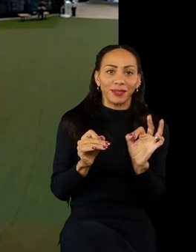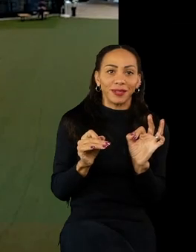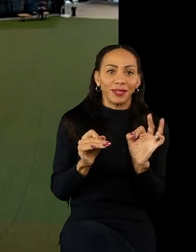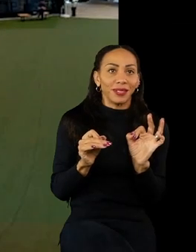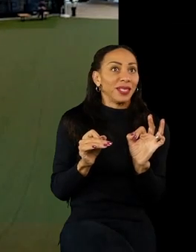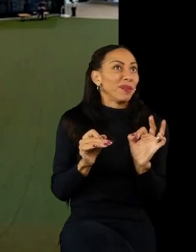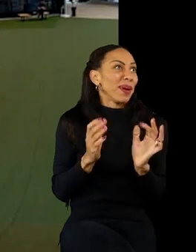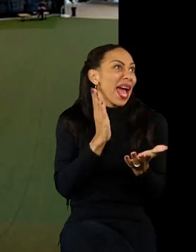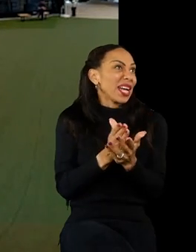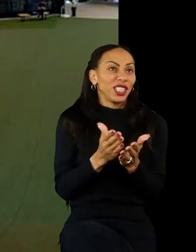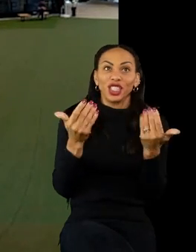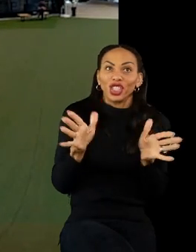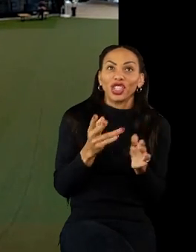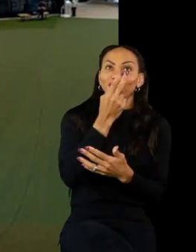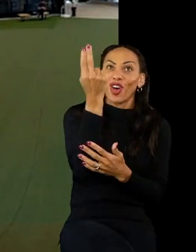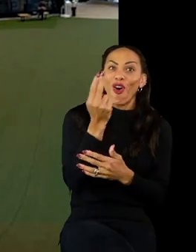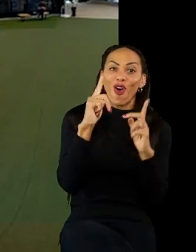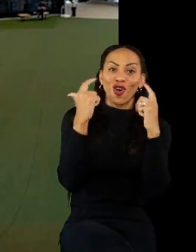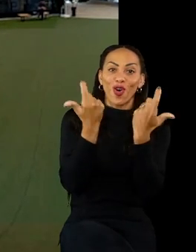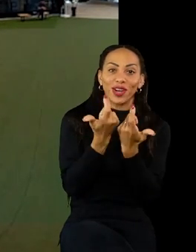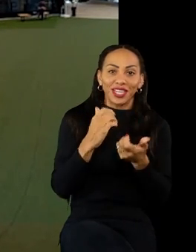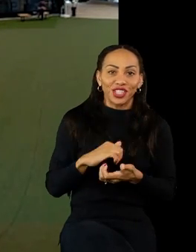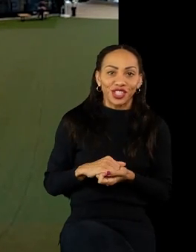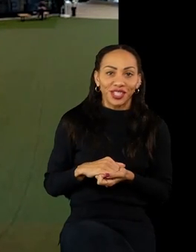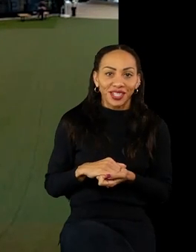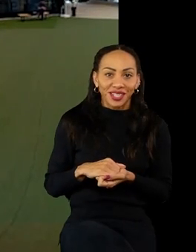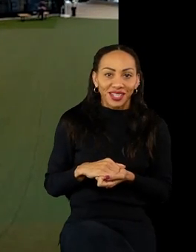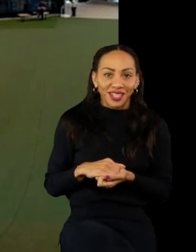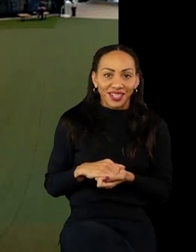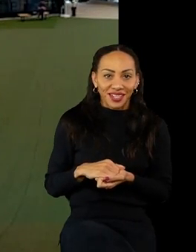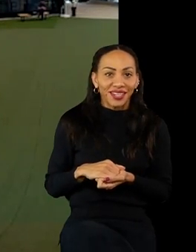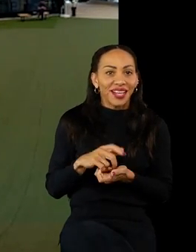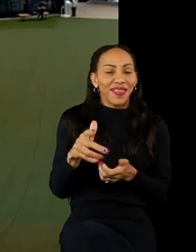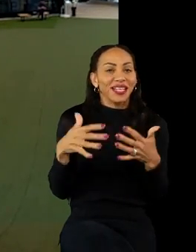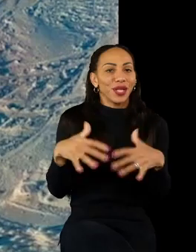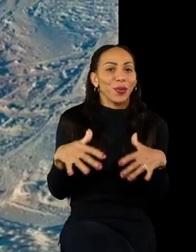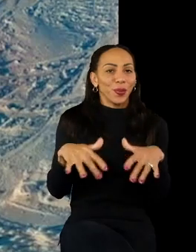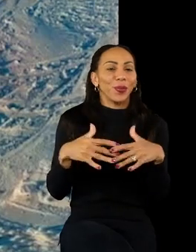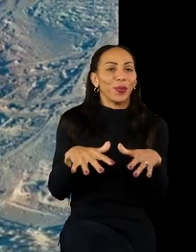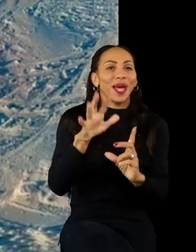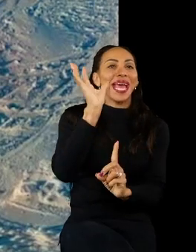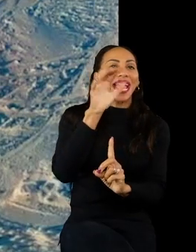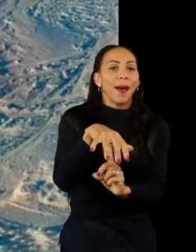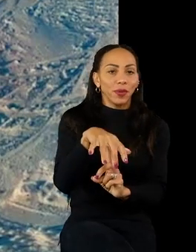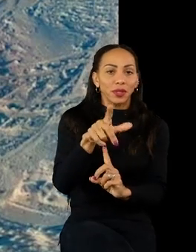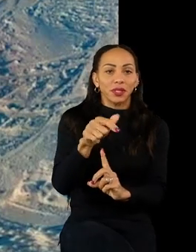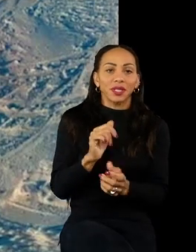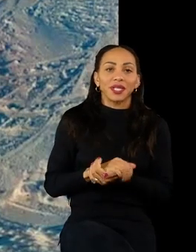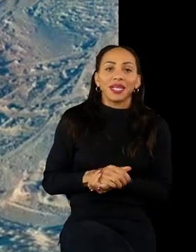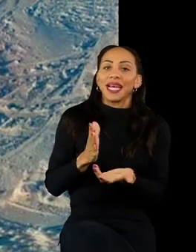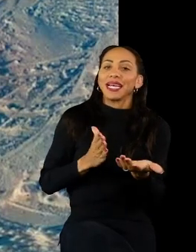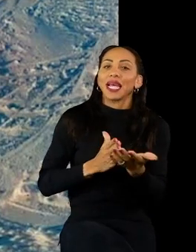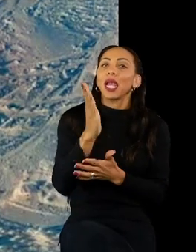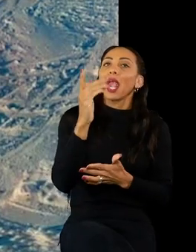It seems like paradise, but actually it's just an arts college. So that's the